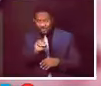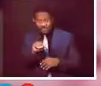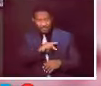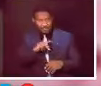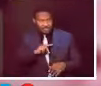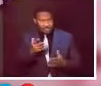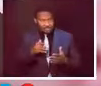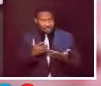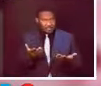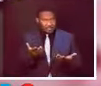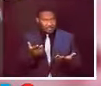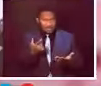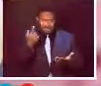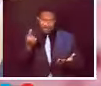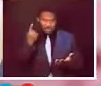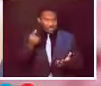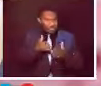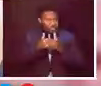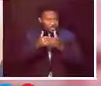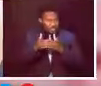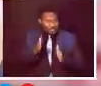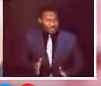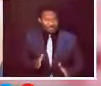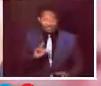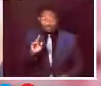always led by the first deputy speaker.